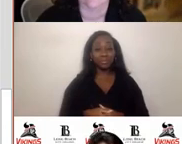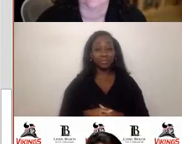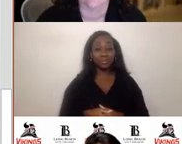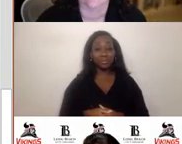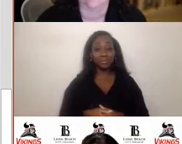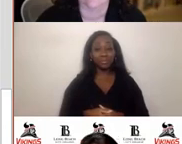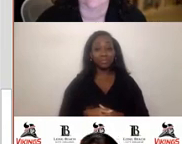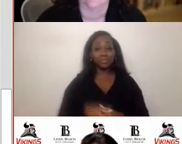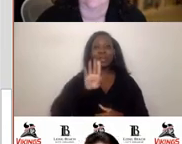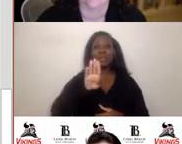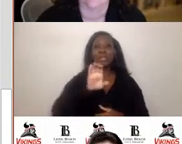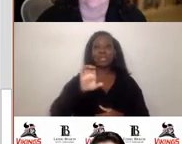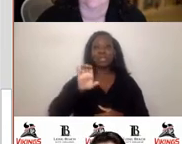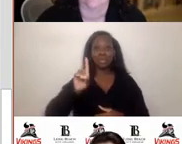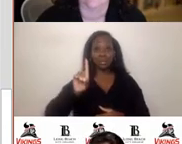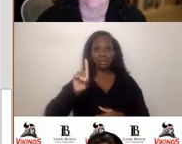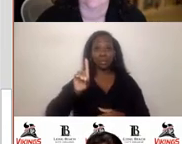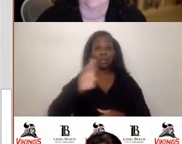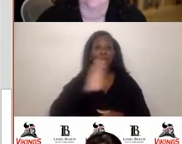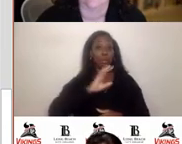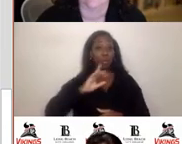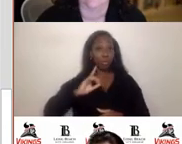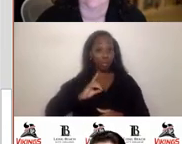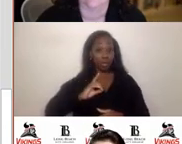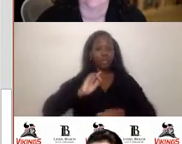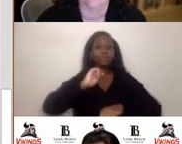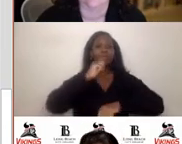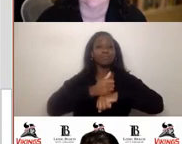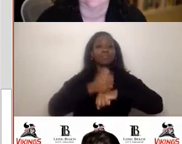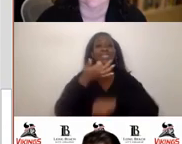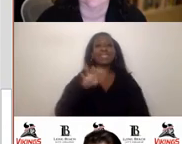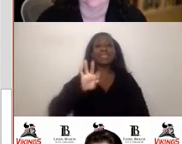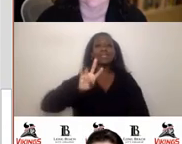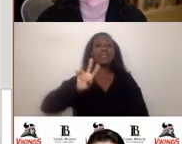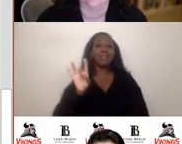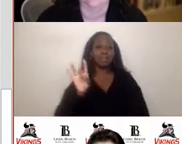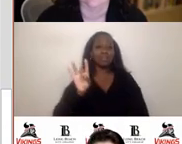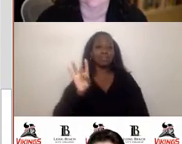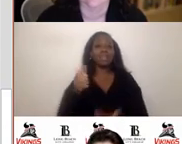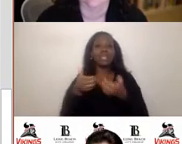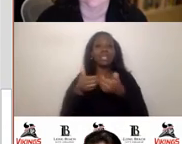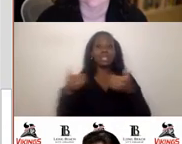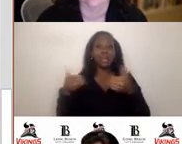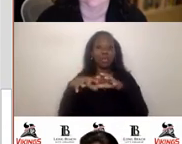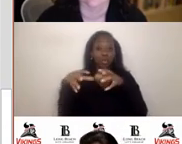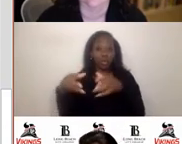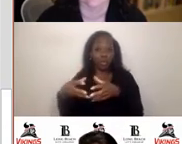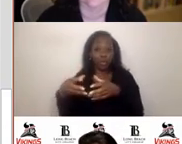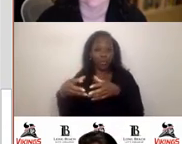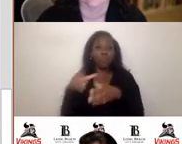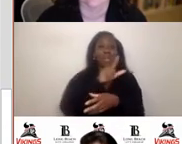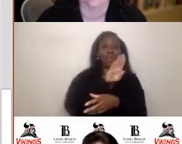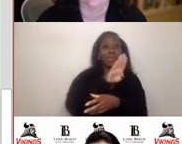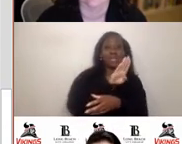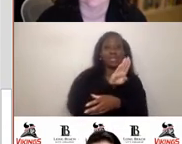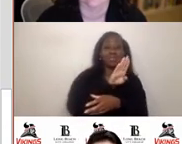The LBCC board was established in 1978 as a separate entity from the Long Beach Unified School